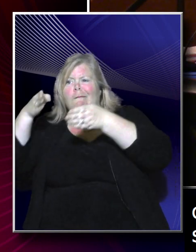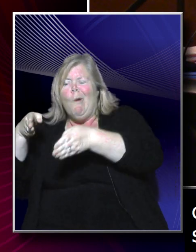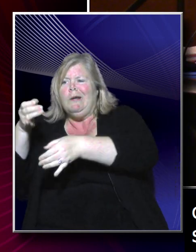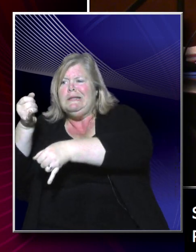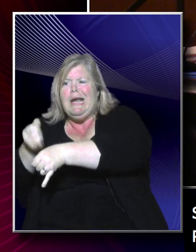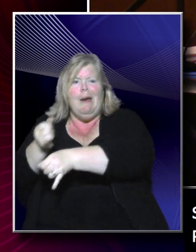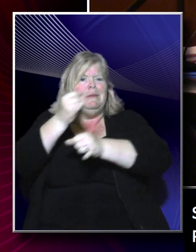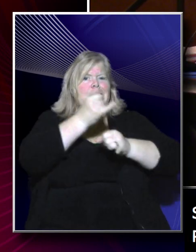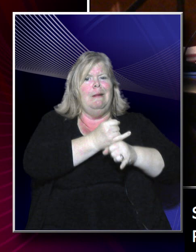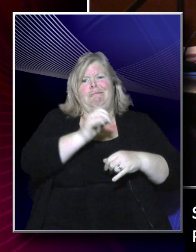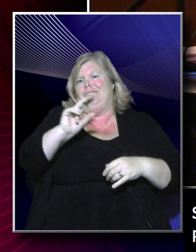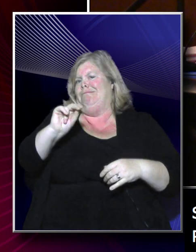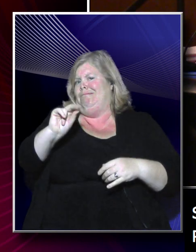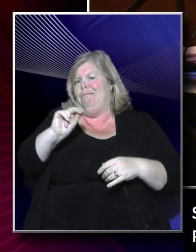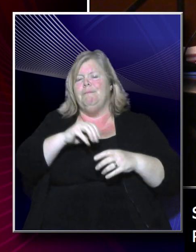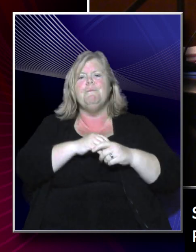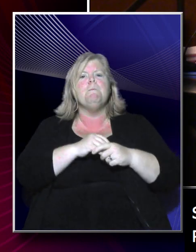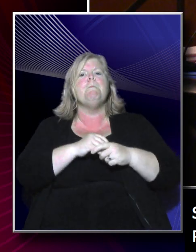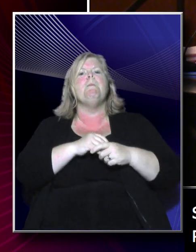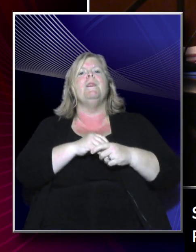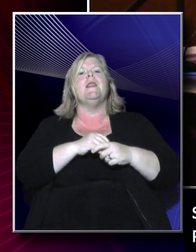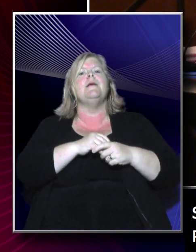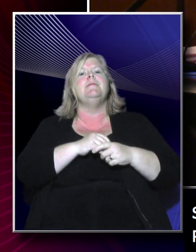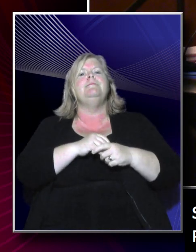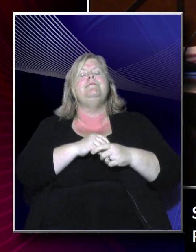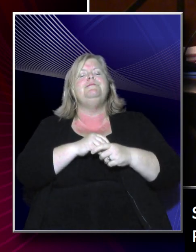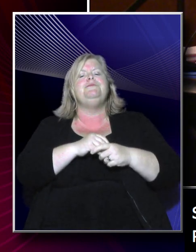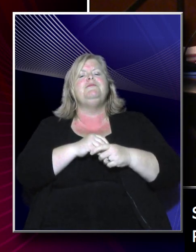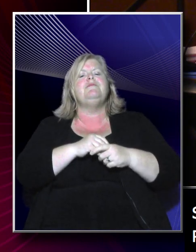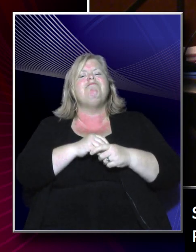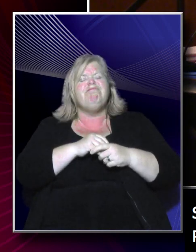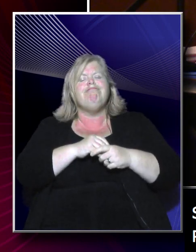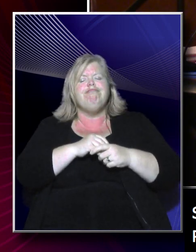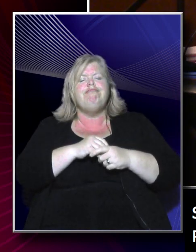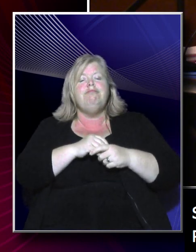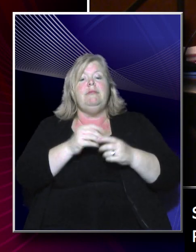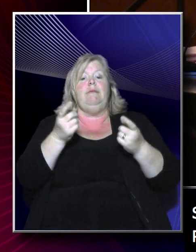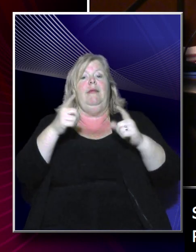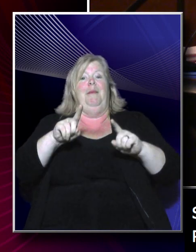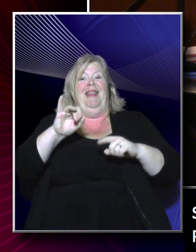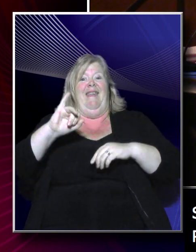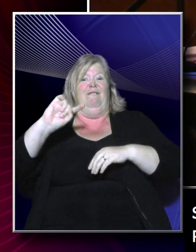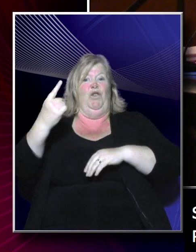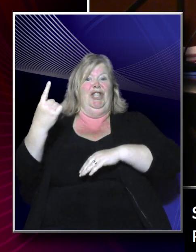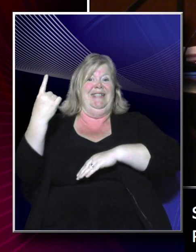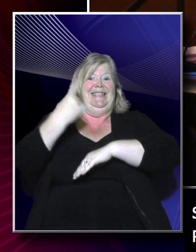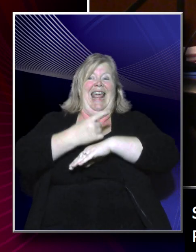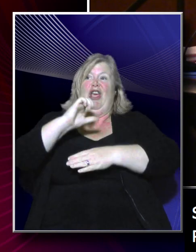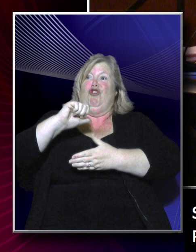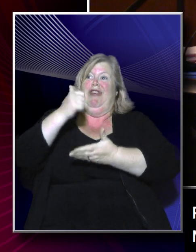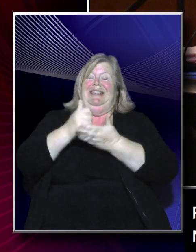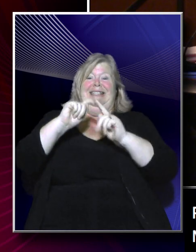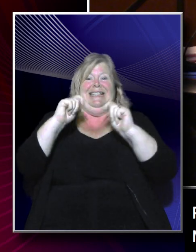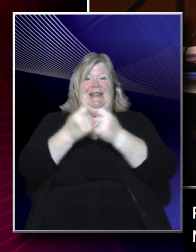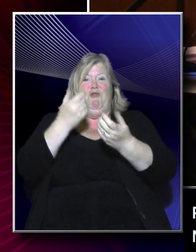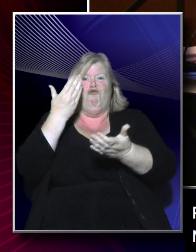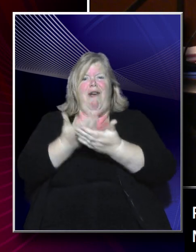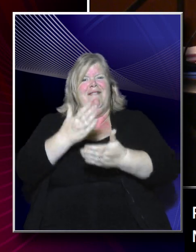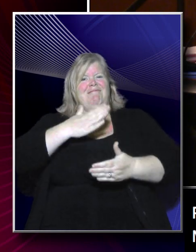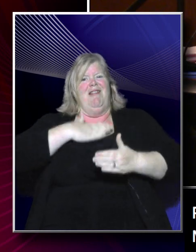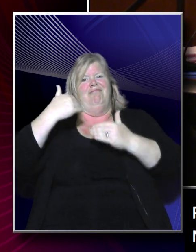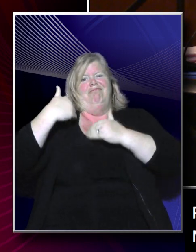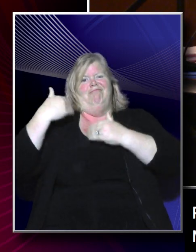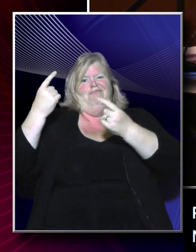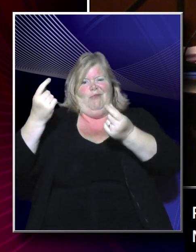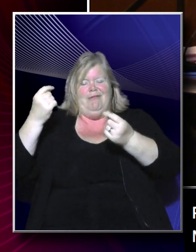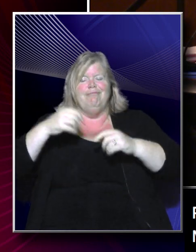I wanted to share with you on that first day my job my task was to